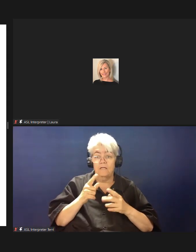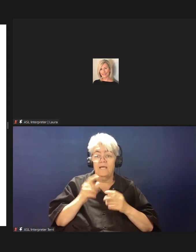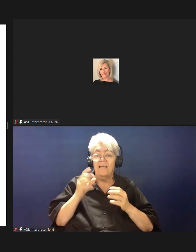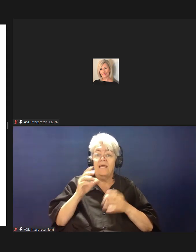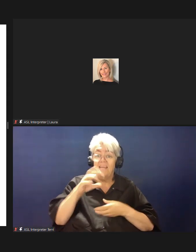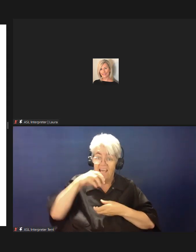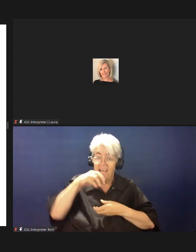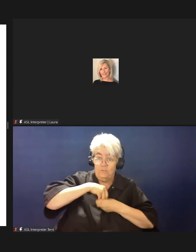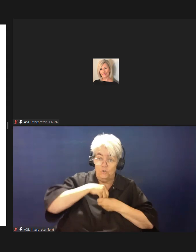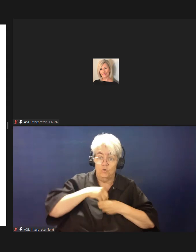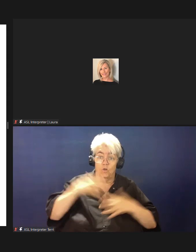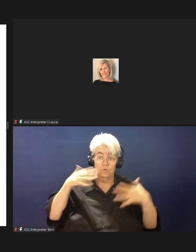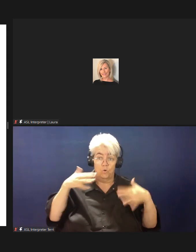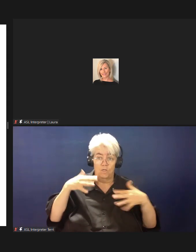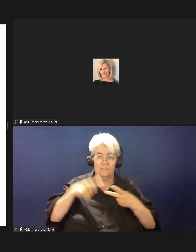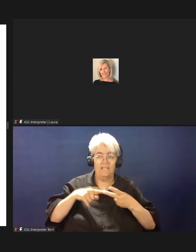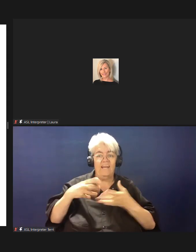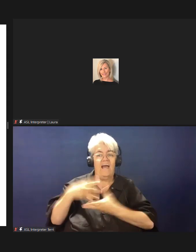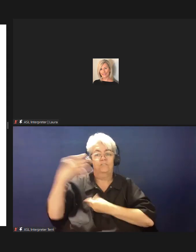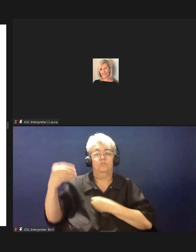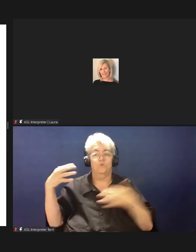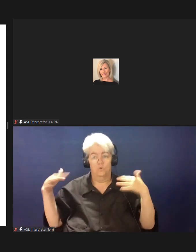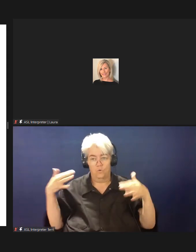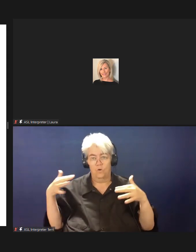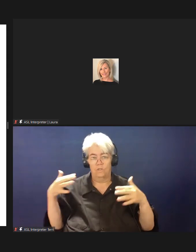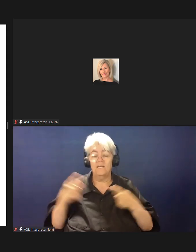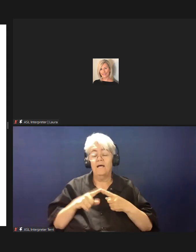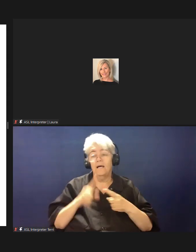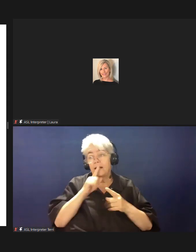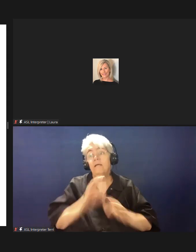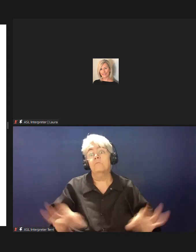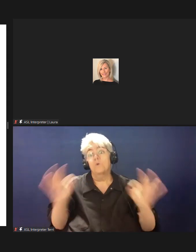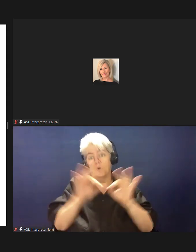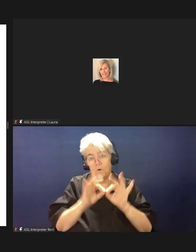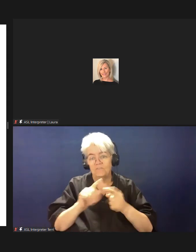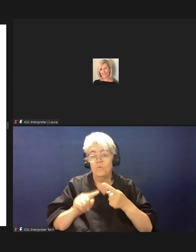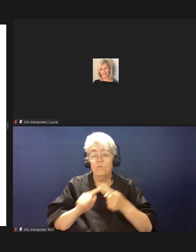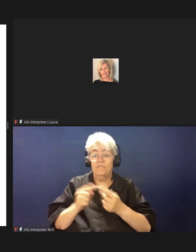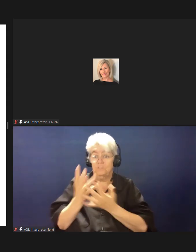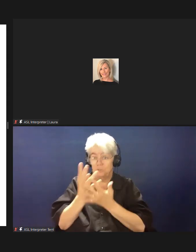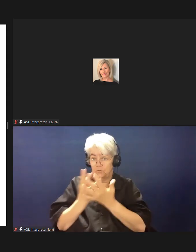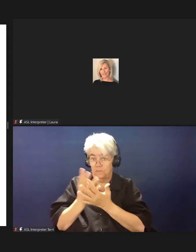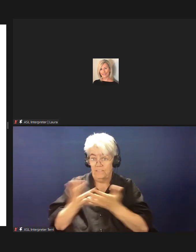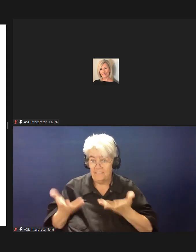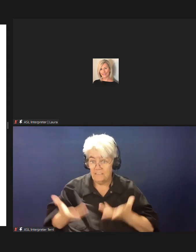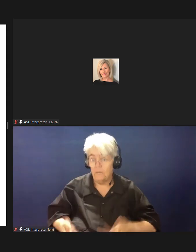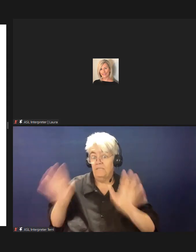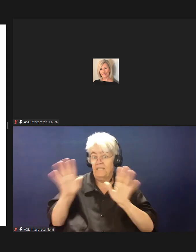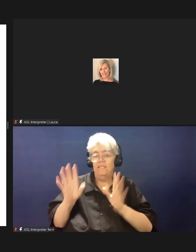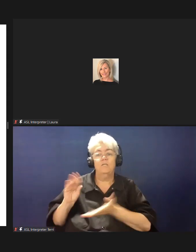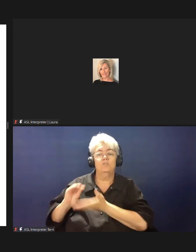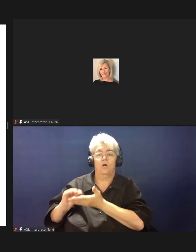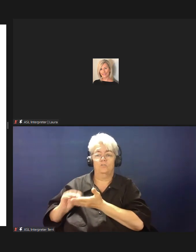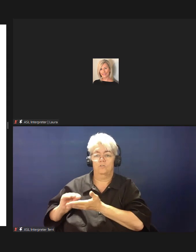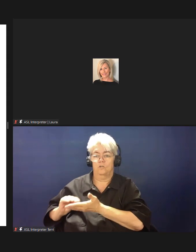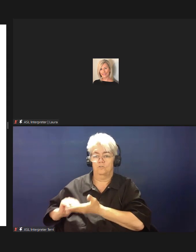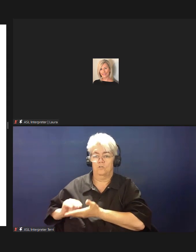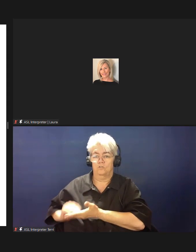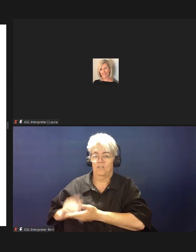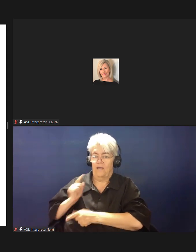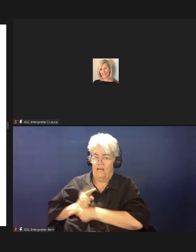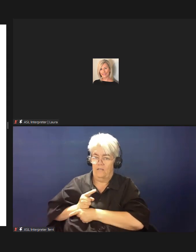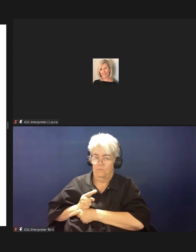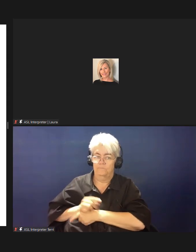and external noise. And again, it's very important that once that screening is complete, that you be sure to document the results